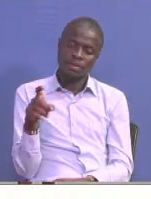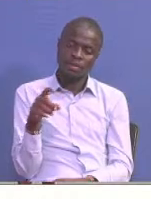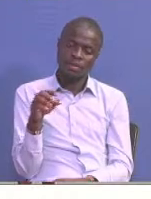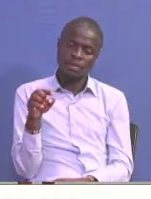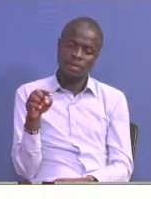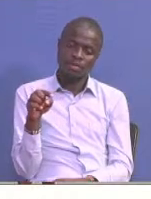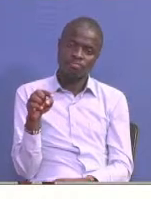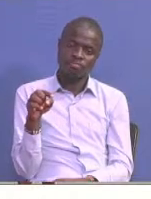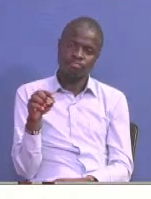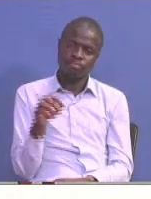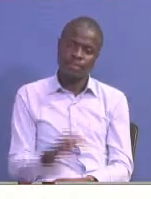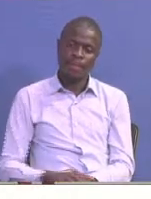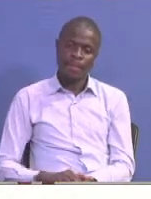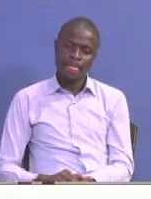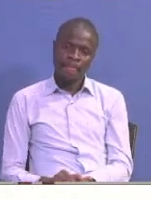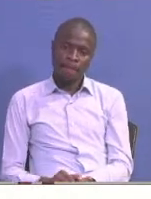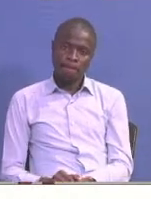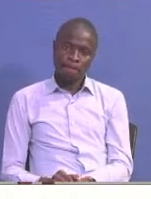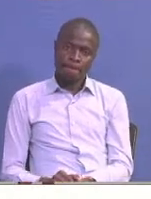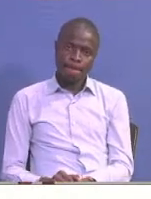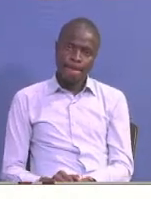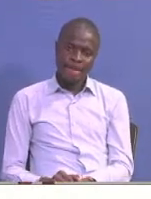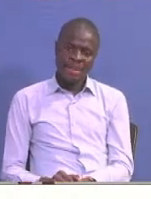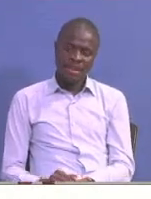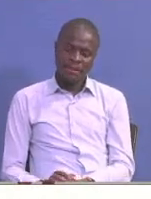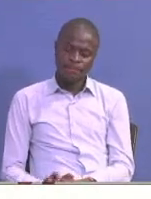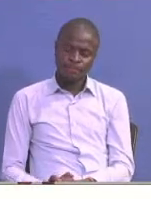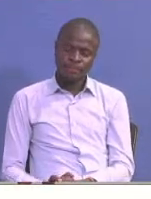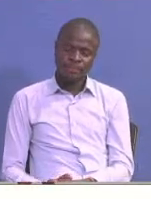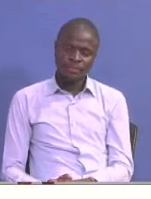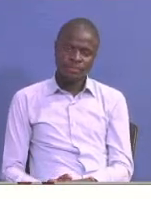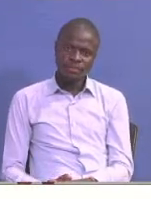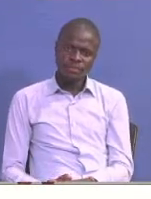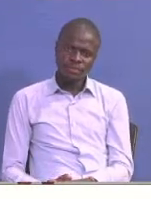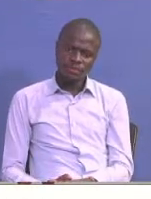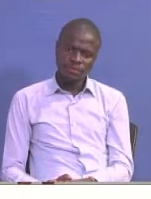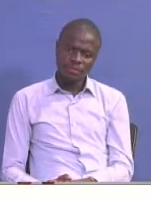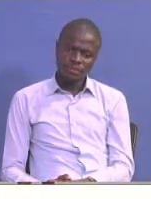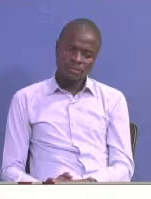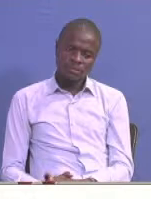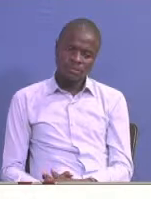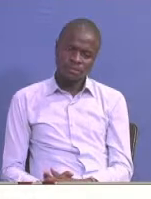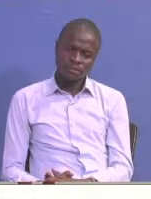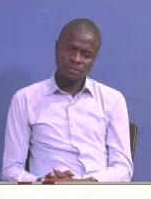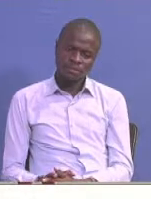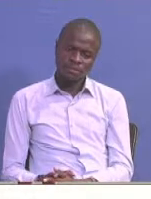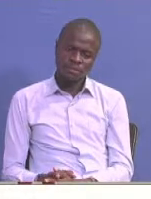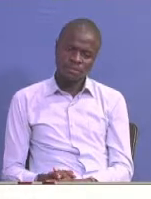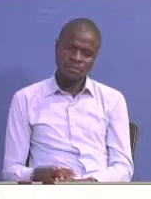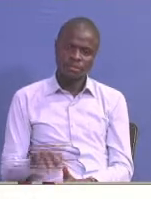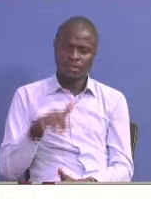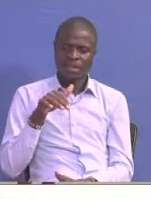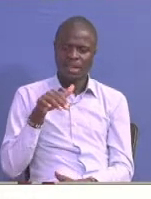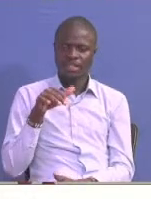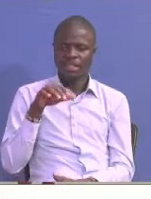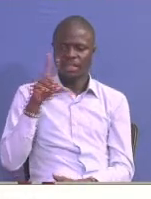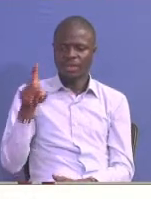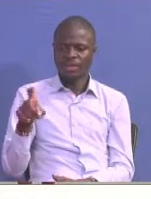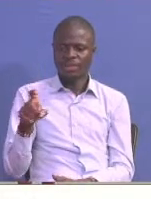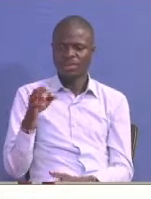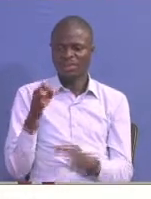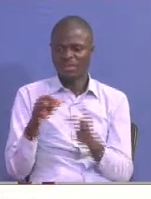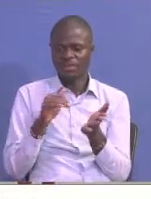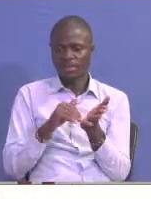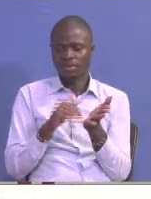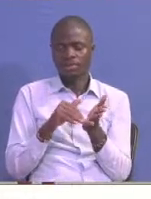here. Yes, yes. Go ahead, just straight to the point, ask the question. If it's a comment, just